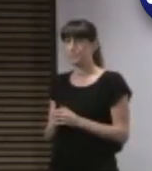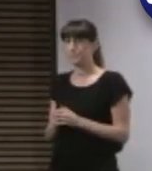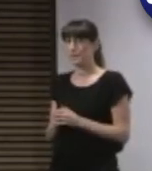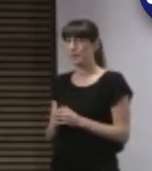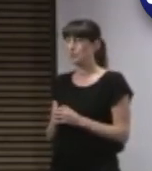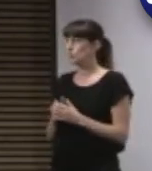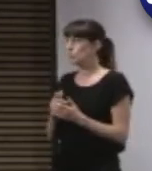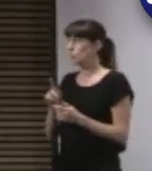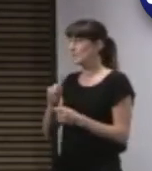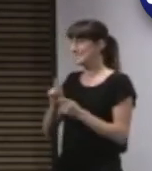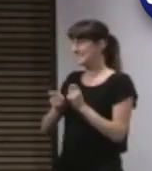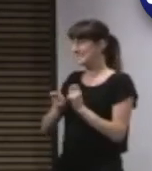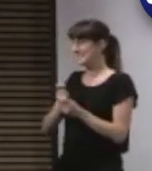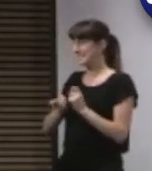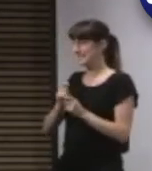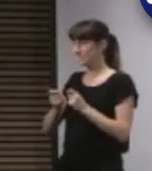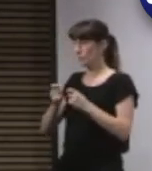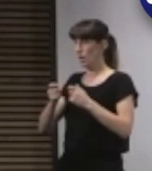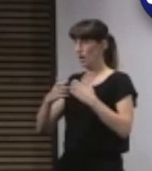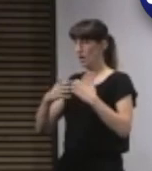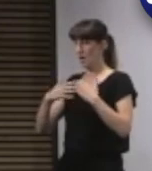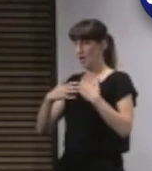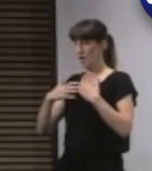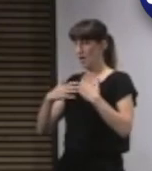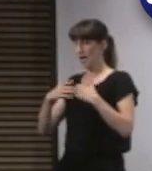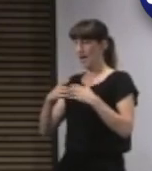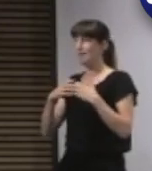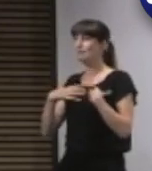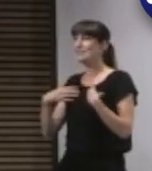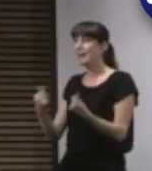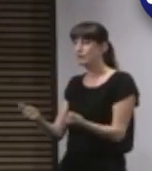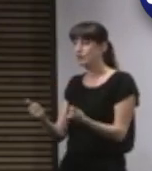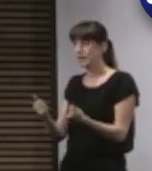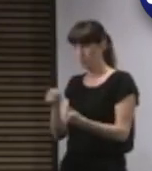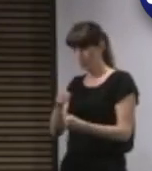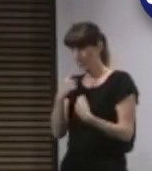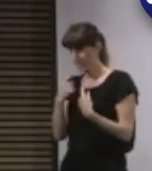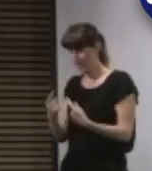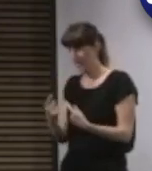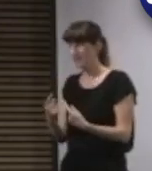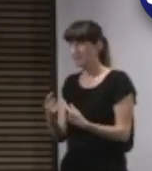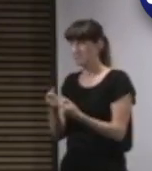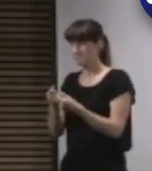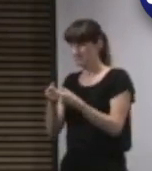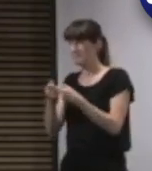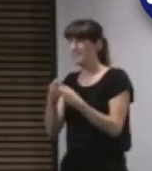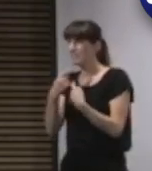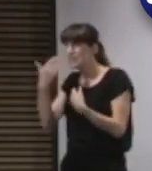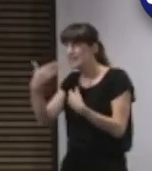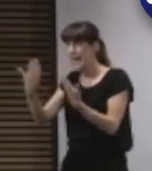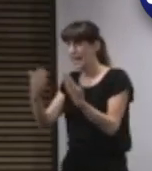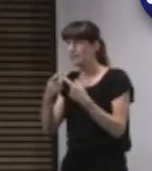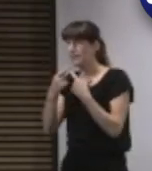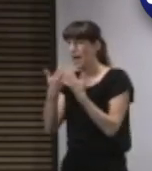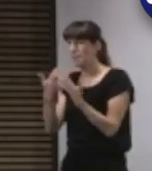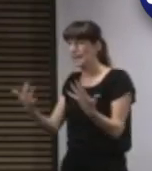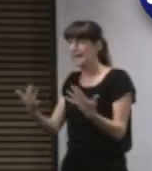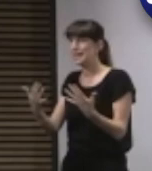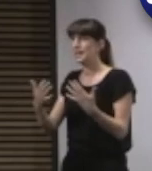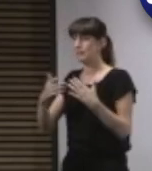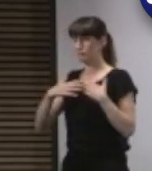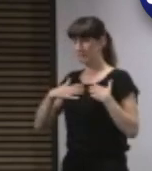measure? How have we, sorry? How did you determine that someone has recovered from COVID-19 by the